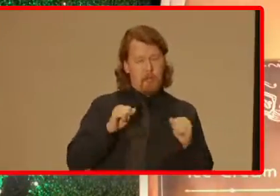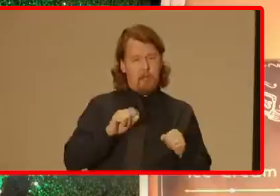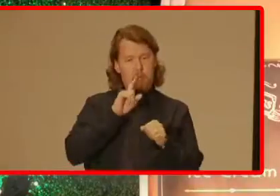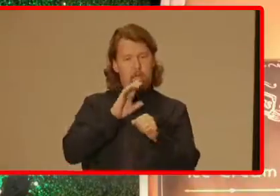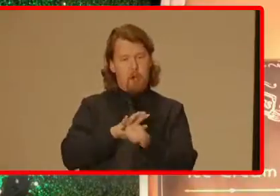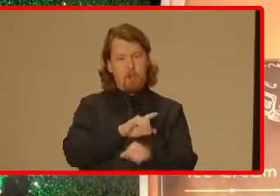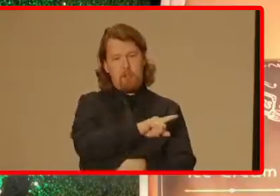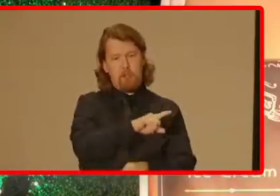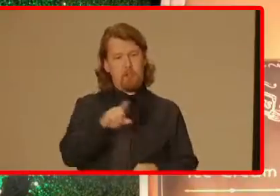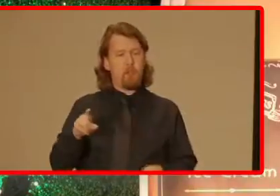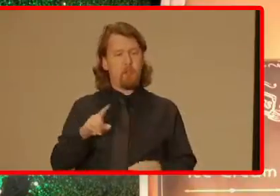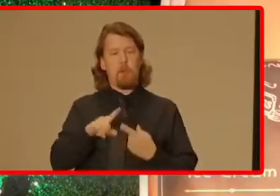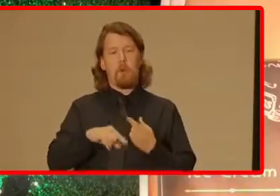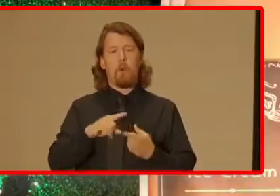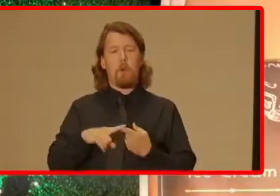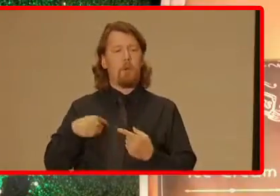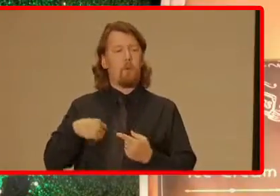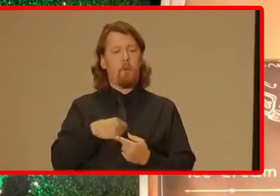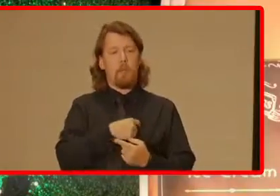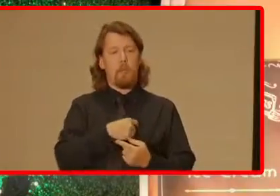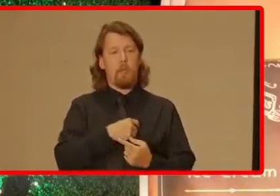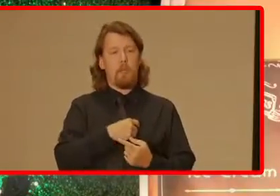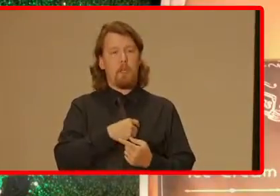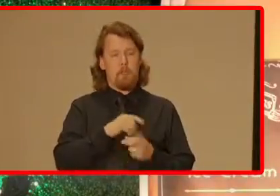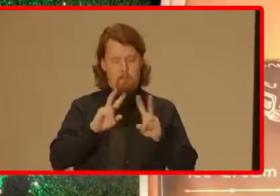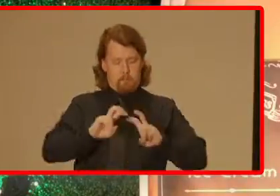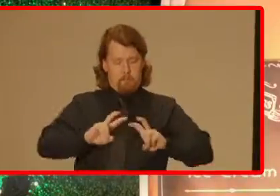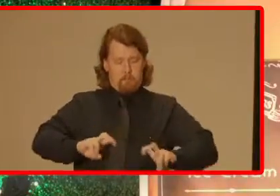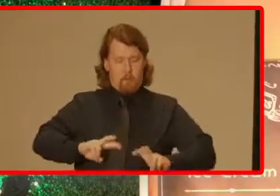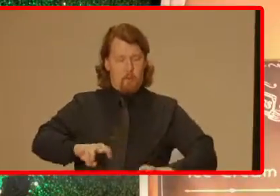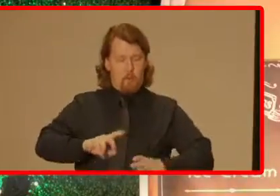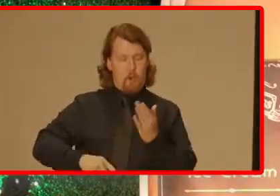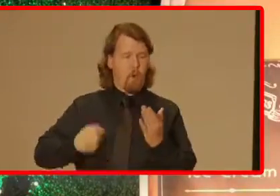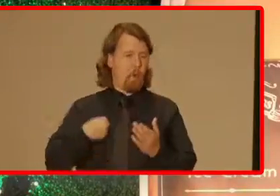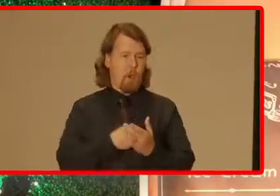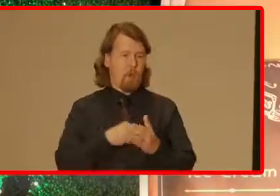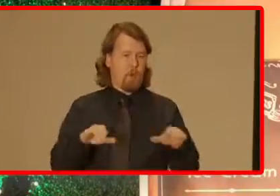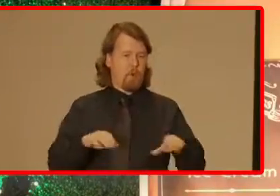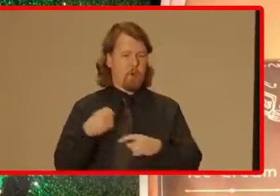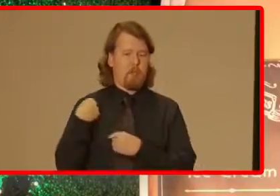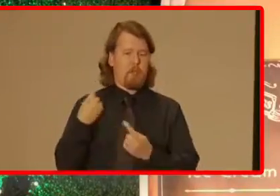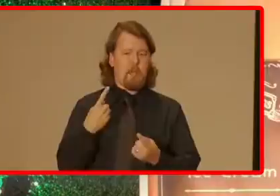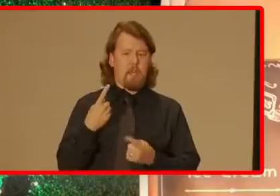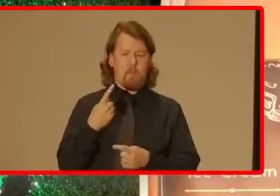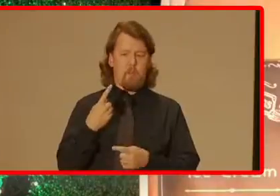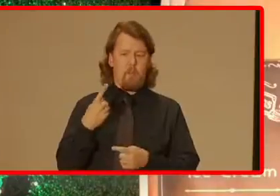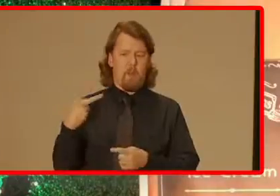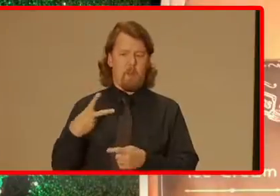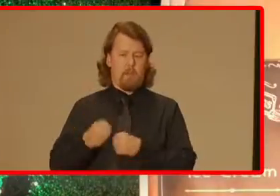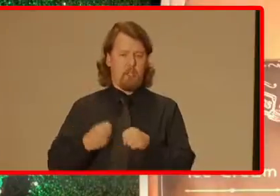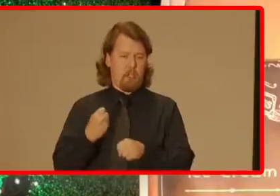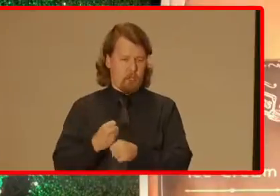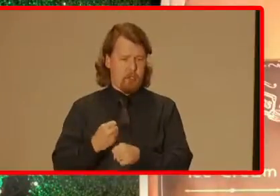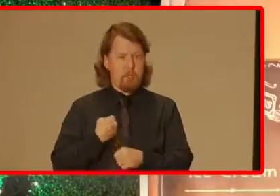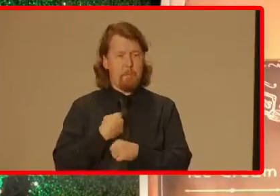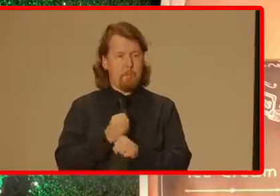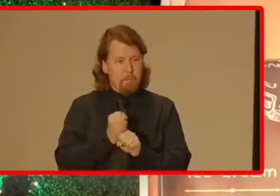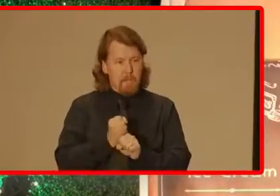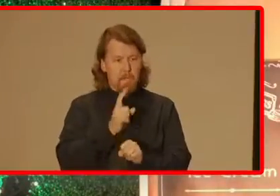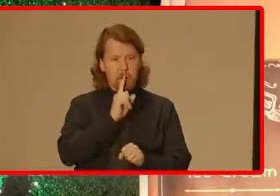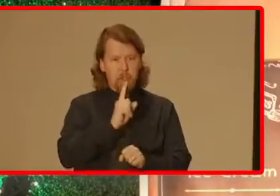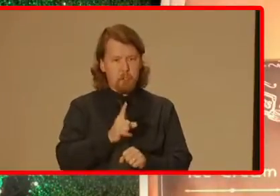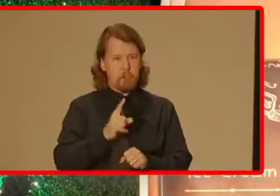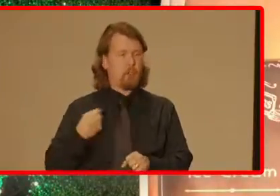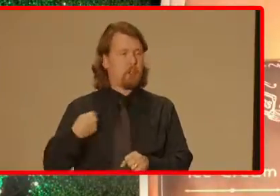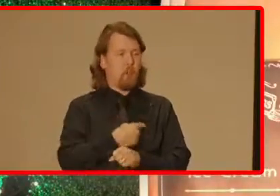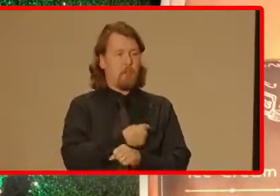you, when we looked at what we were doing this last past year, about year and a half, in making sure that we